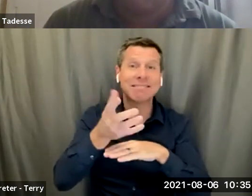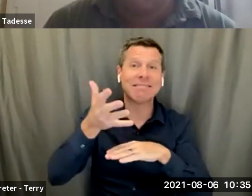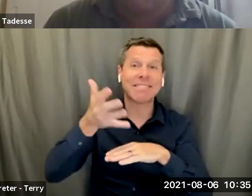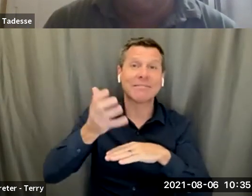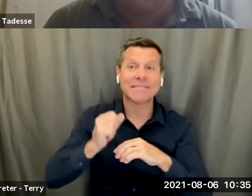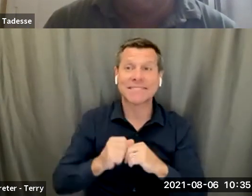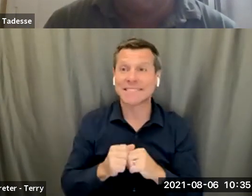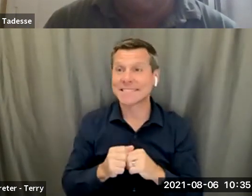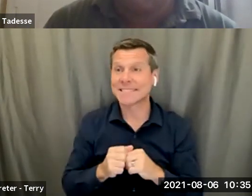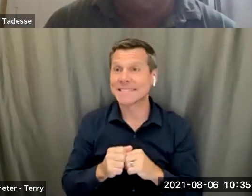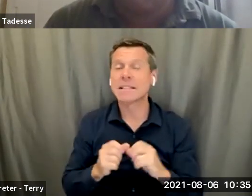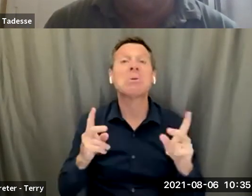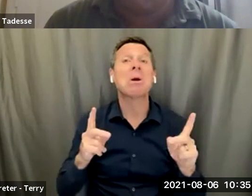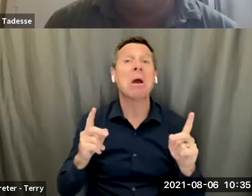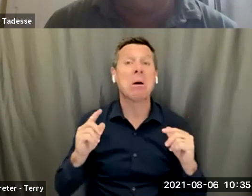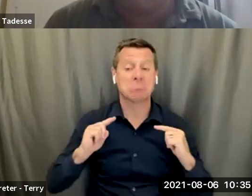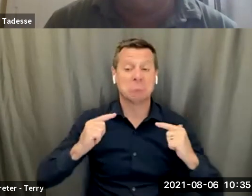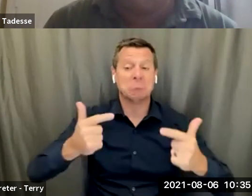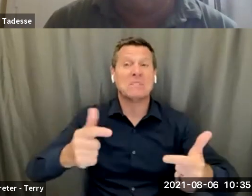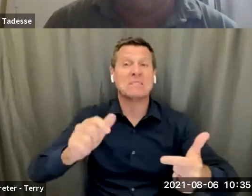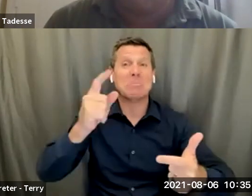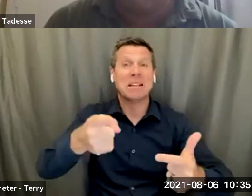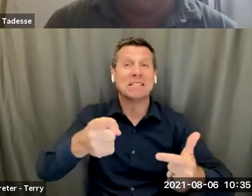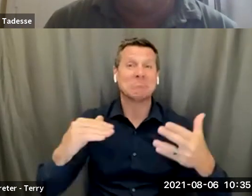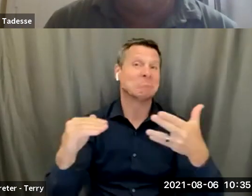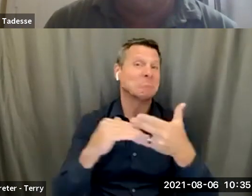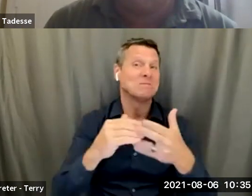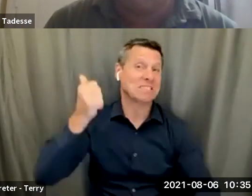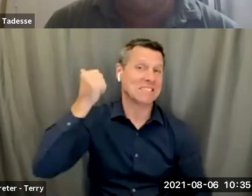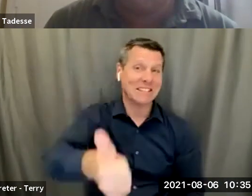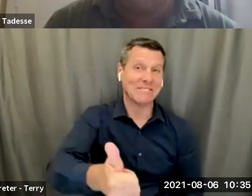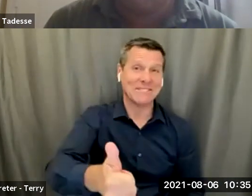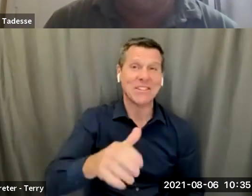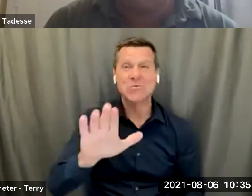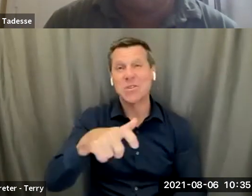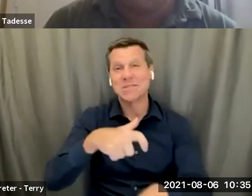All right, well, let me give you back 10 minutes of your time.